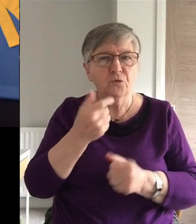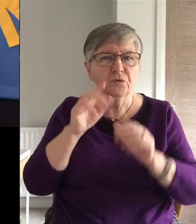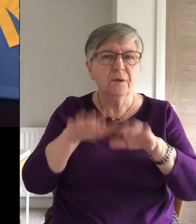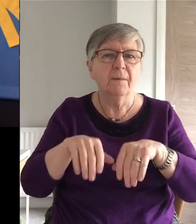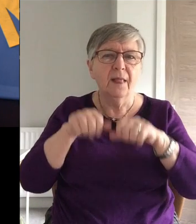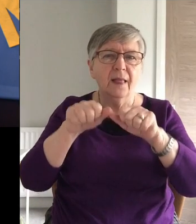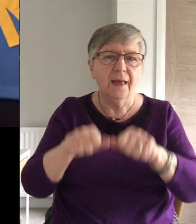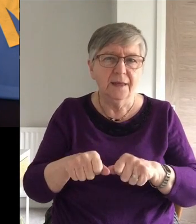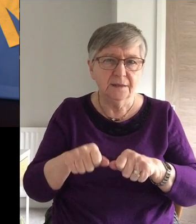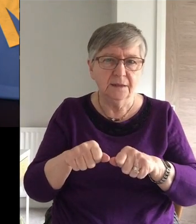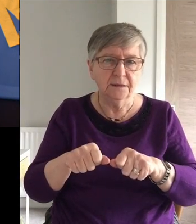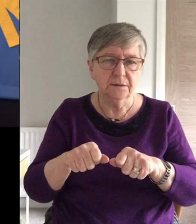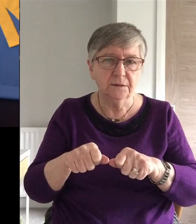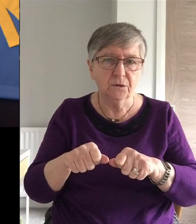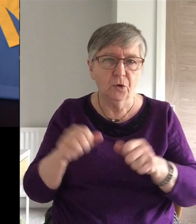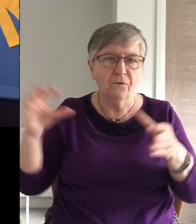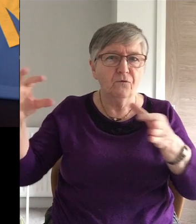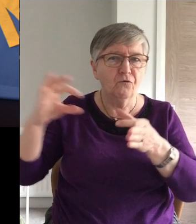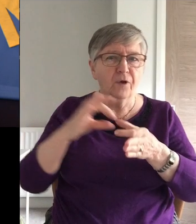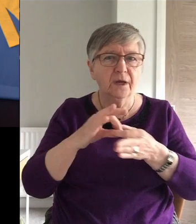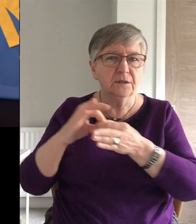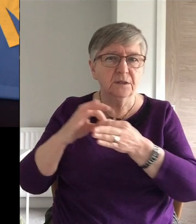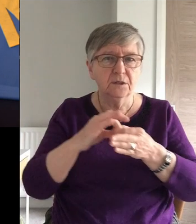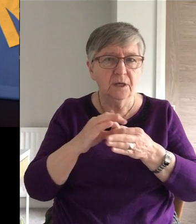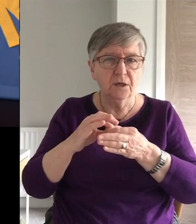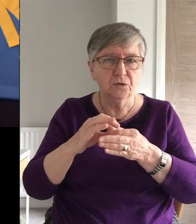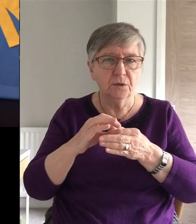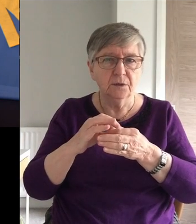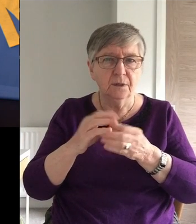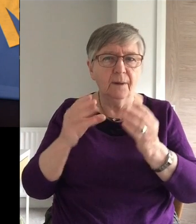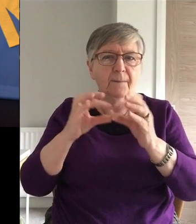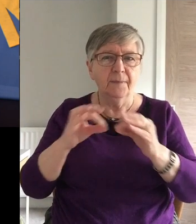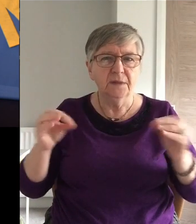of peace being made with God.